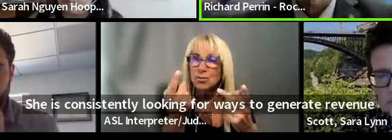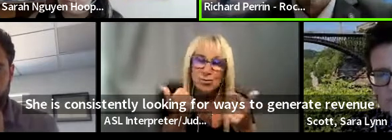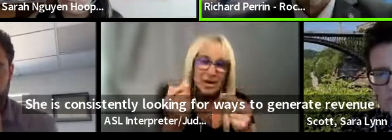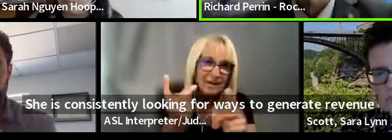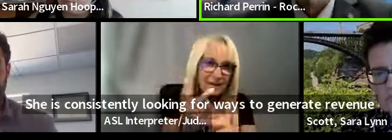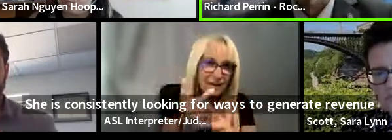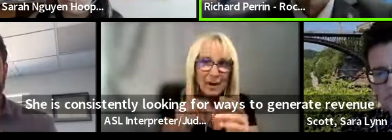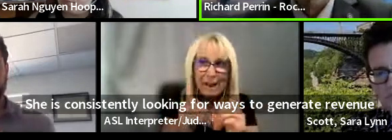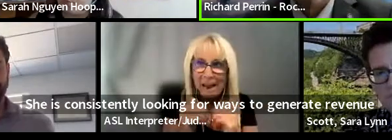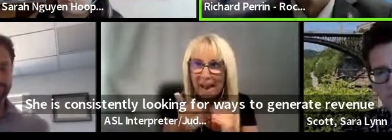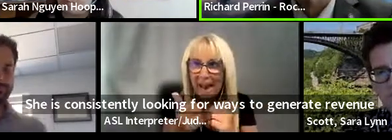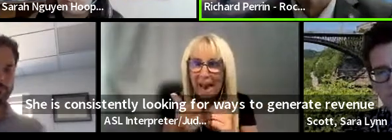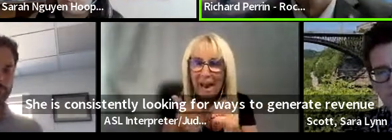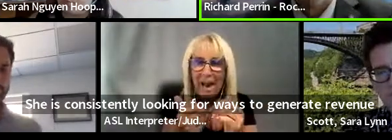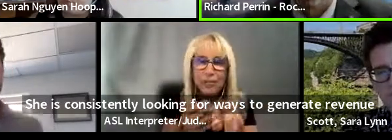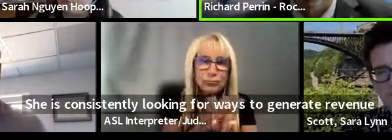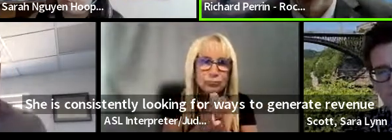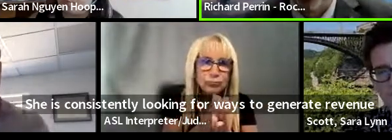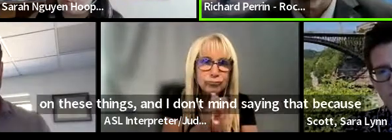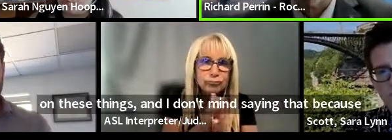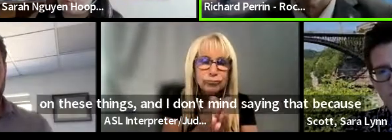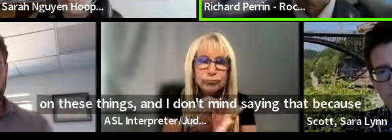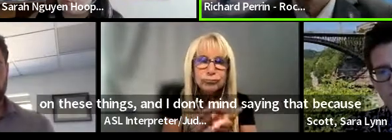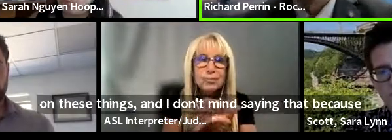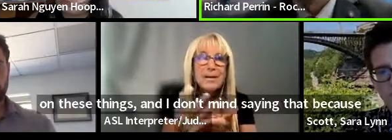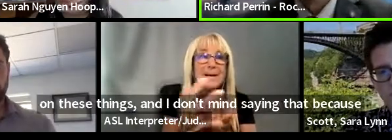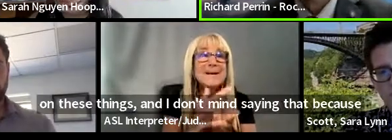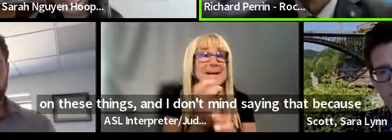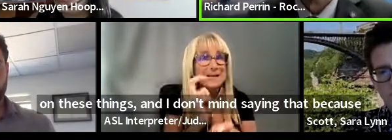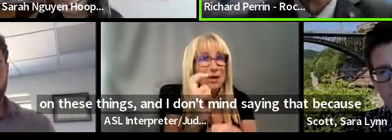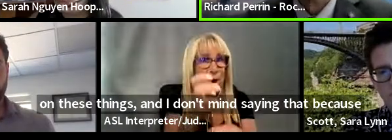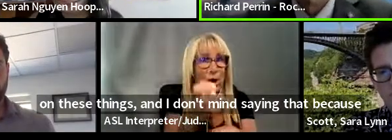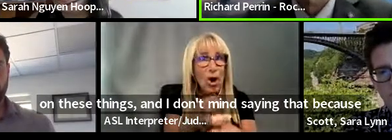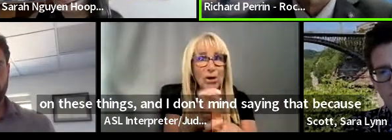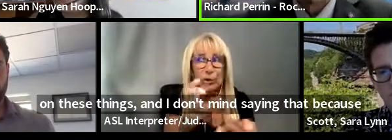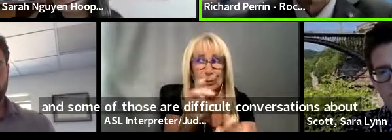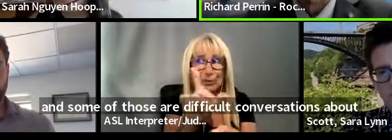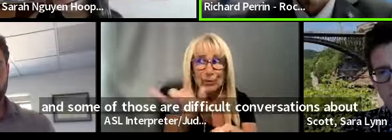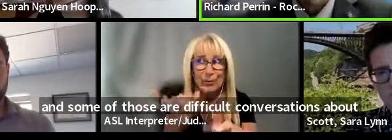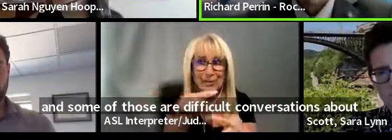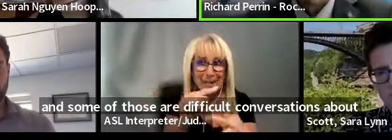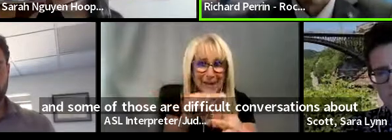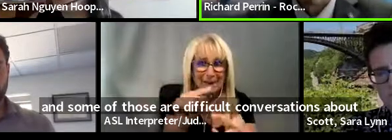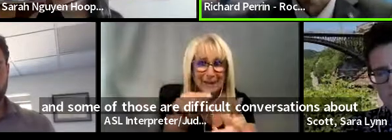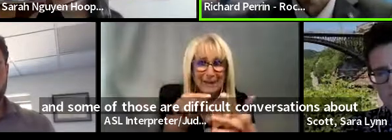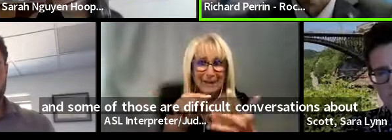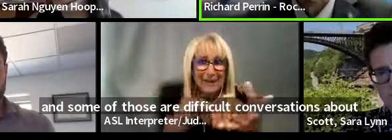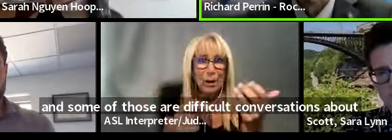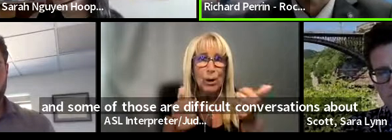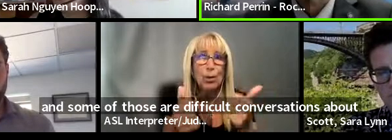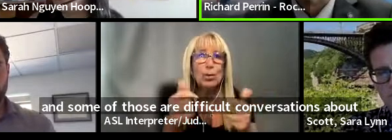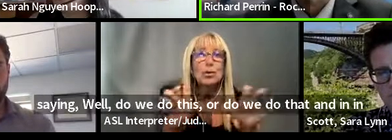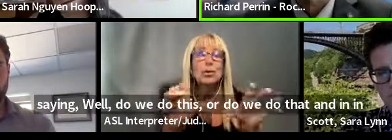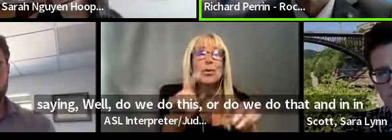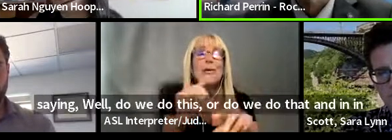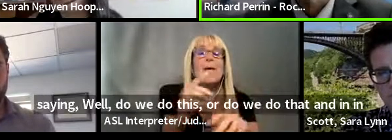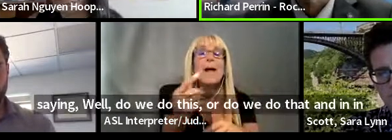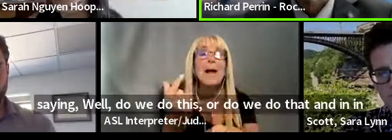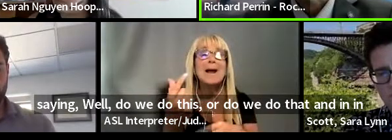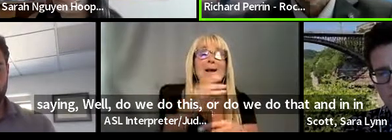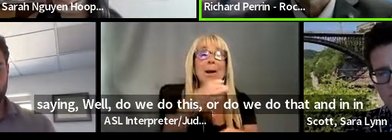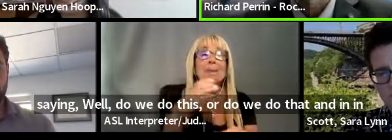because, and some of those are difficult conversations about saying, well, do we do this or do we do that? And in each case, she always comes back